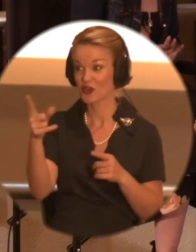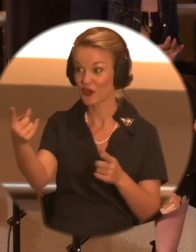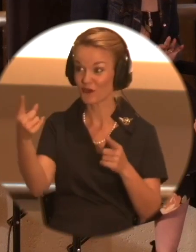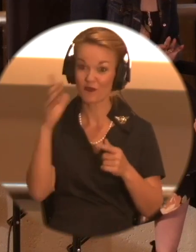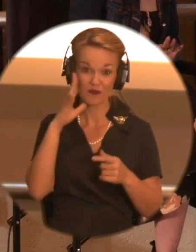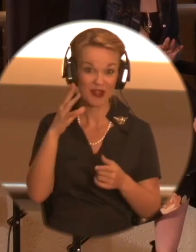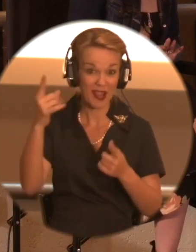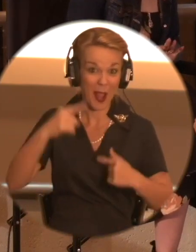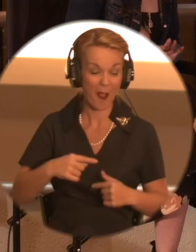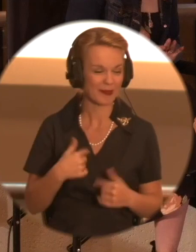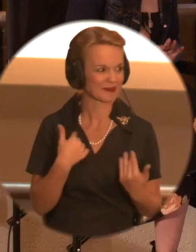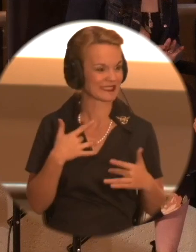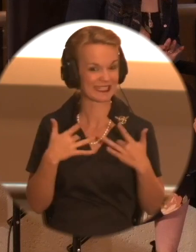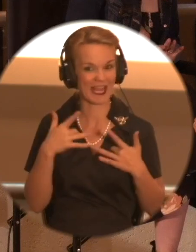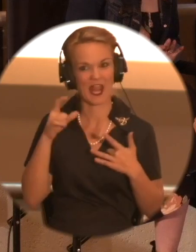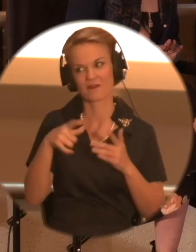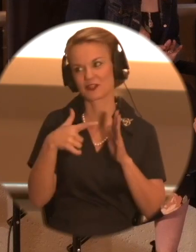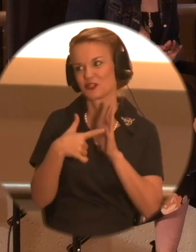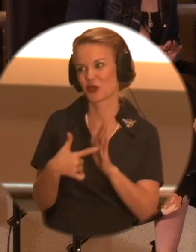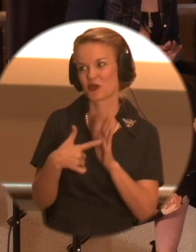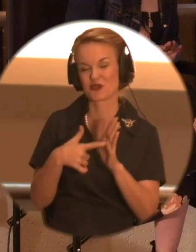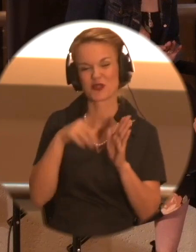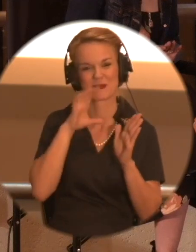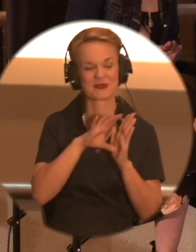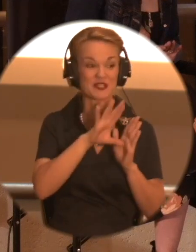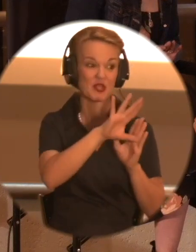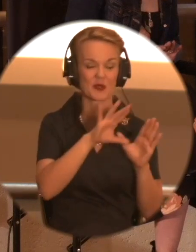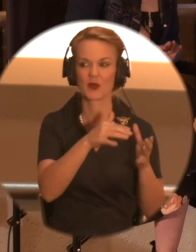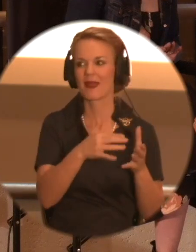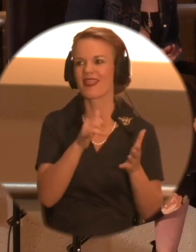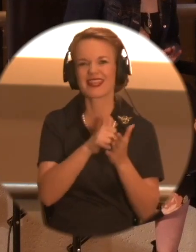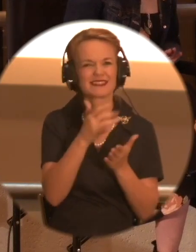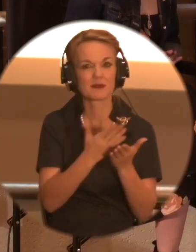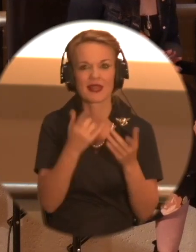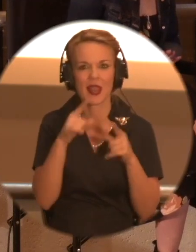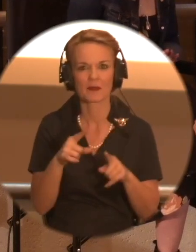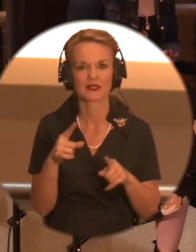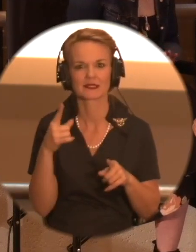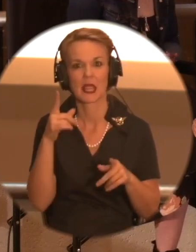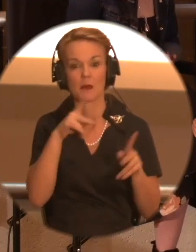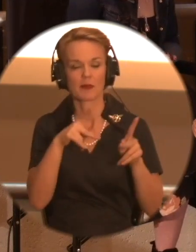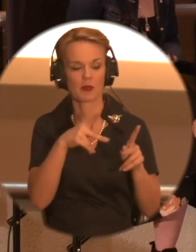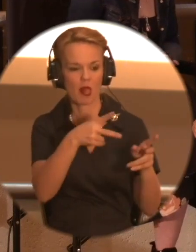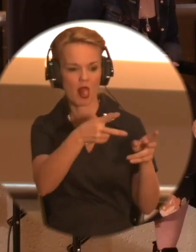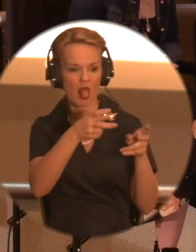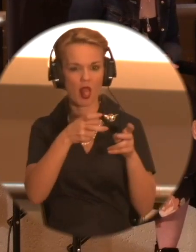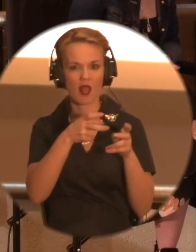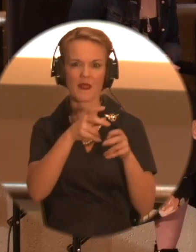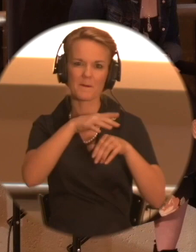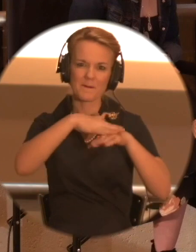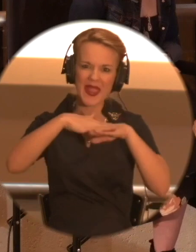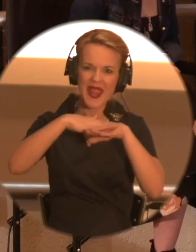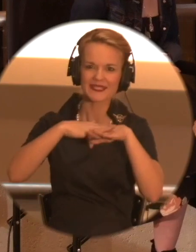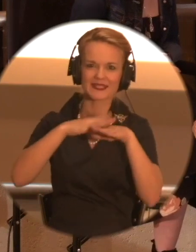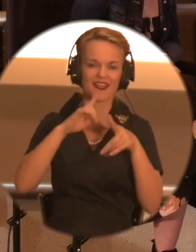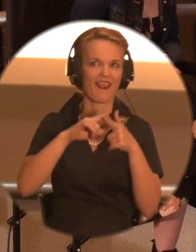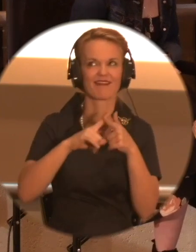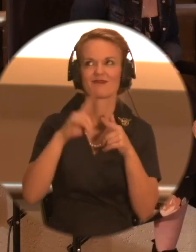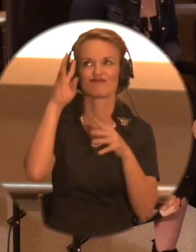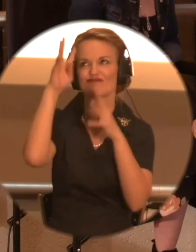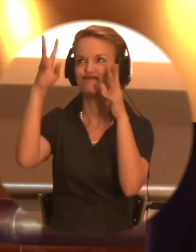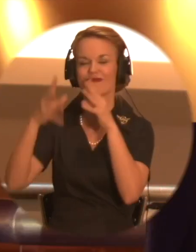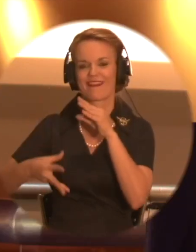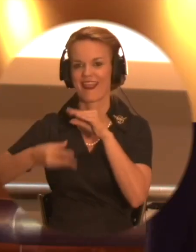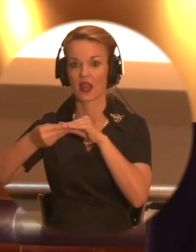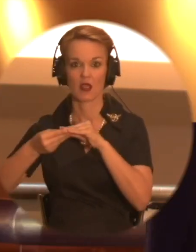this. So that's something that happens here. People take these fun, basic ideas and just run with it. I've seen